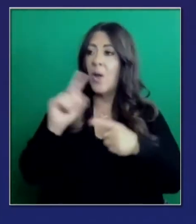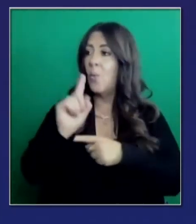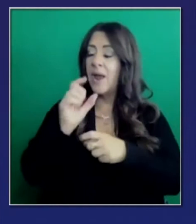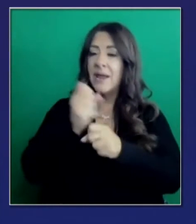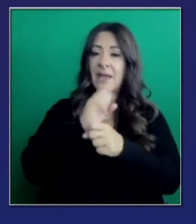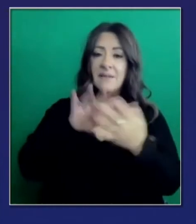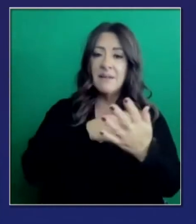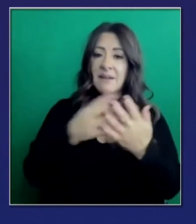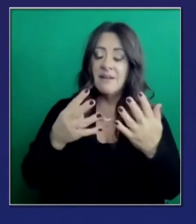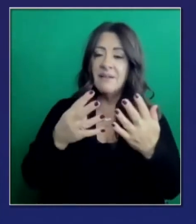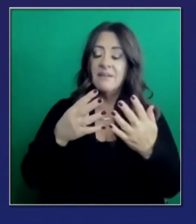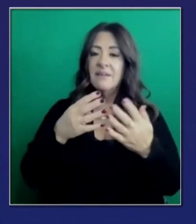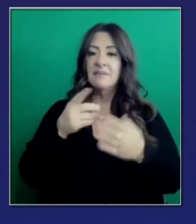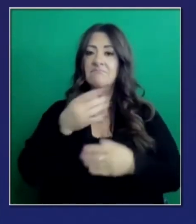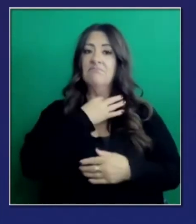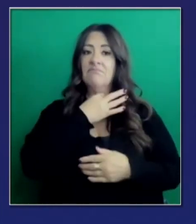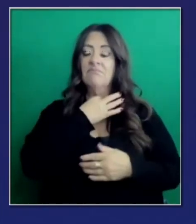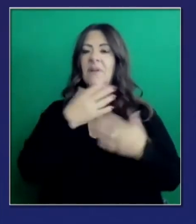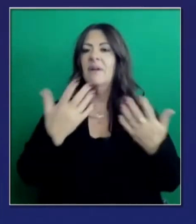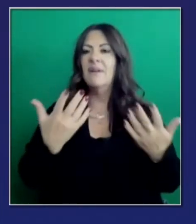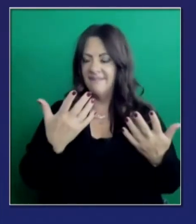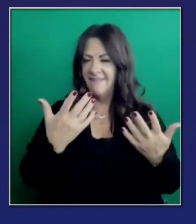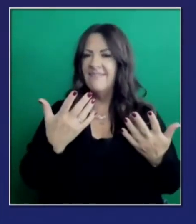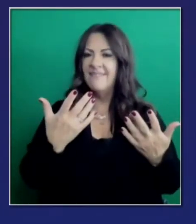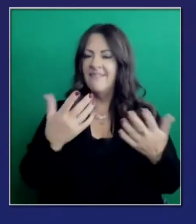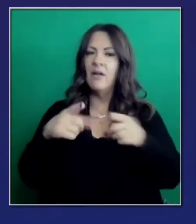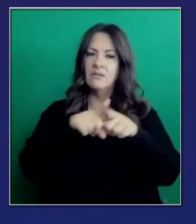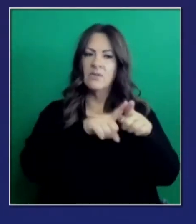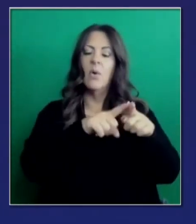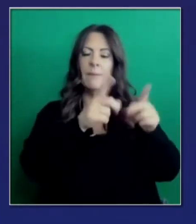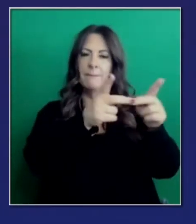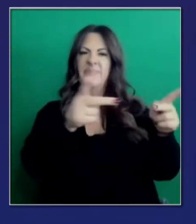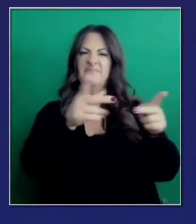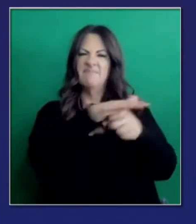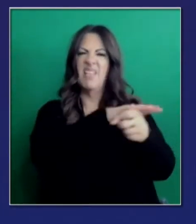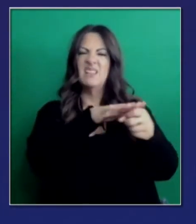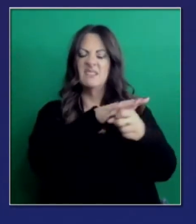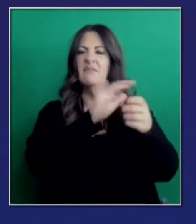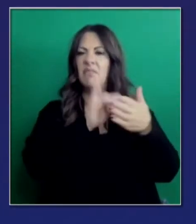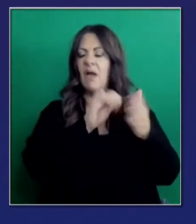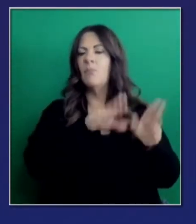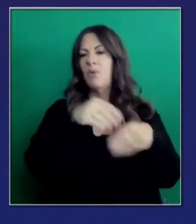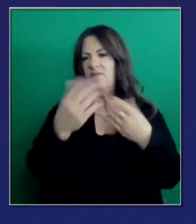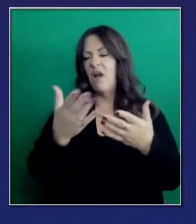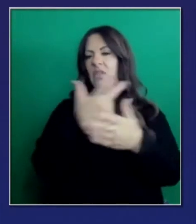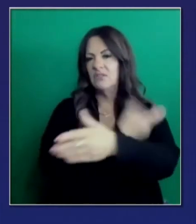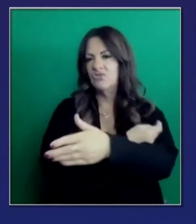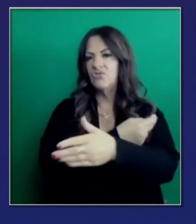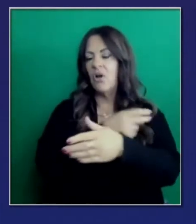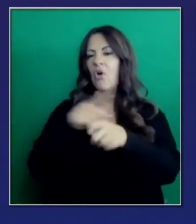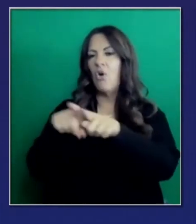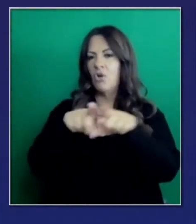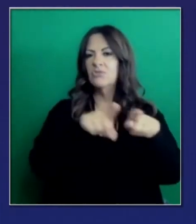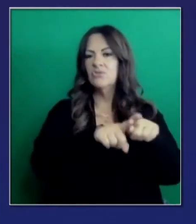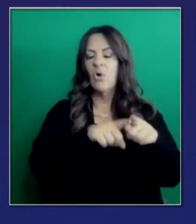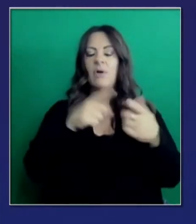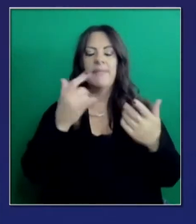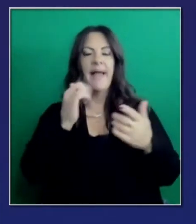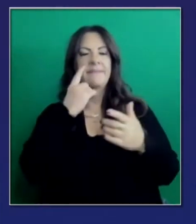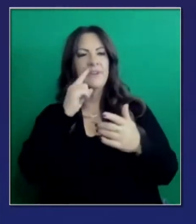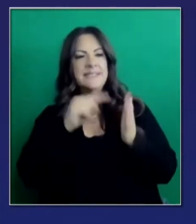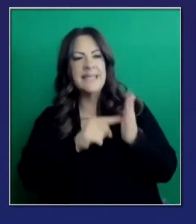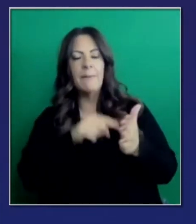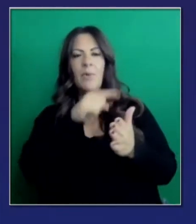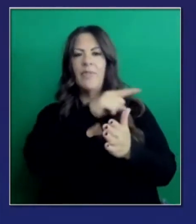And then, of course, for providers, all of that, difficulty with paperwork and the prompted questions and the old systems